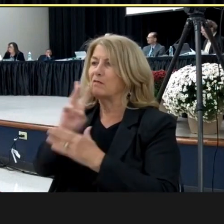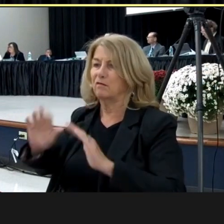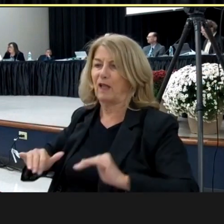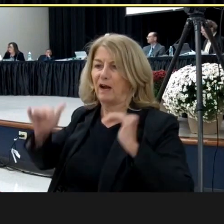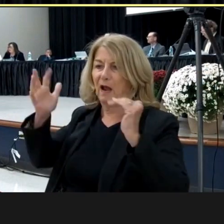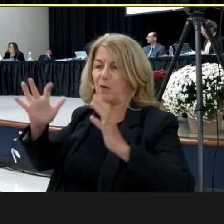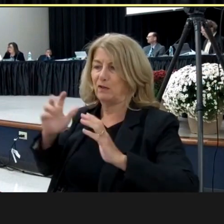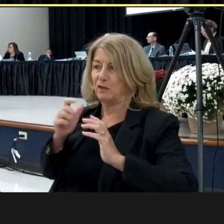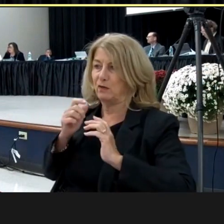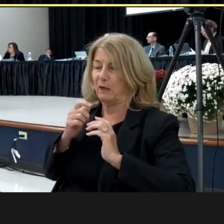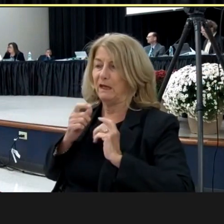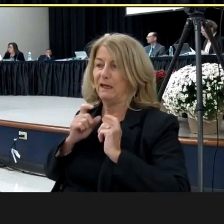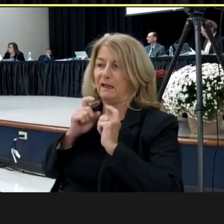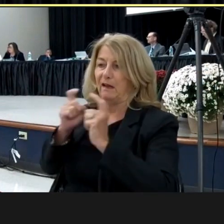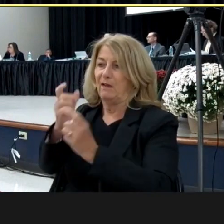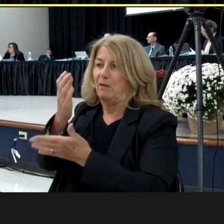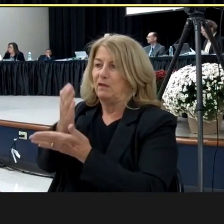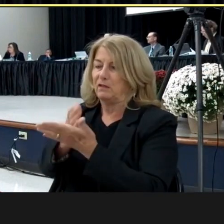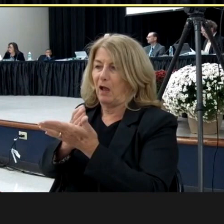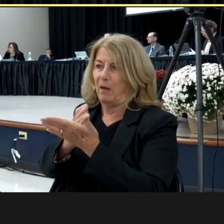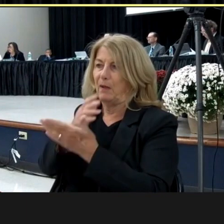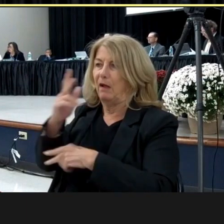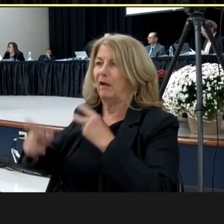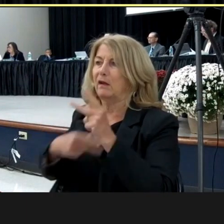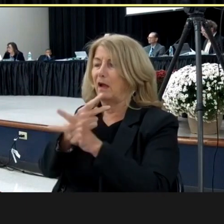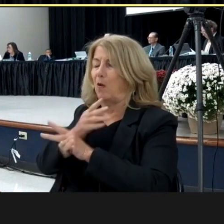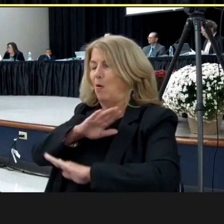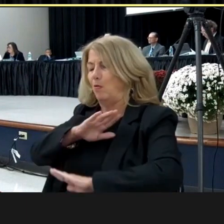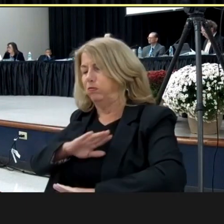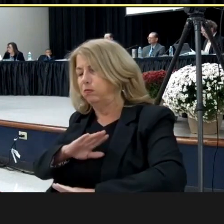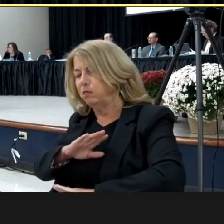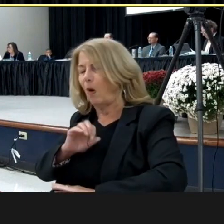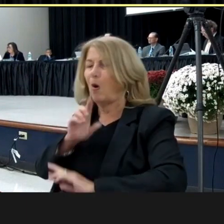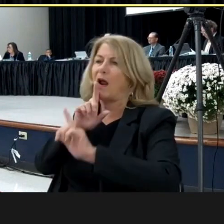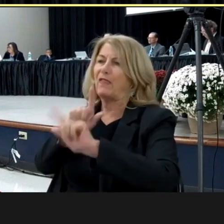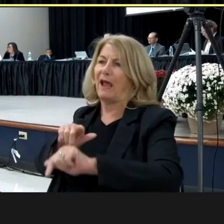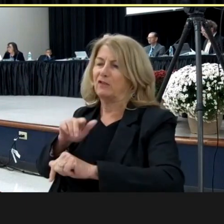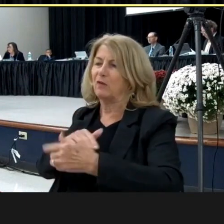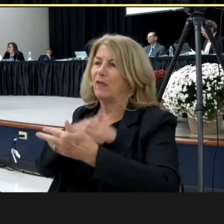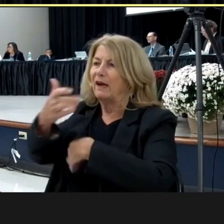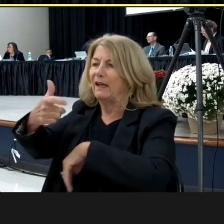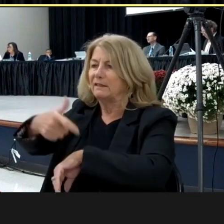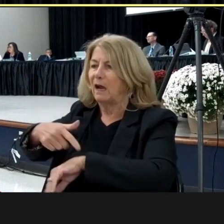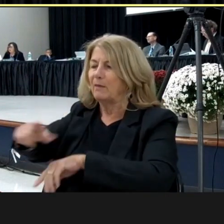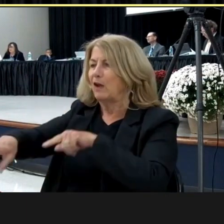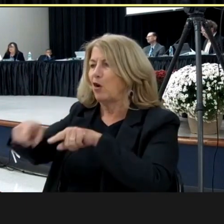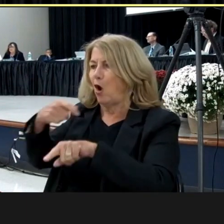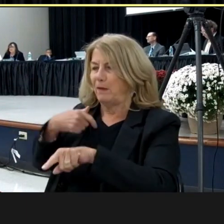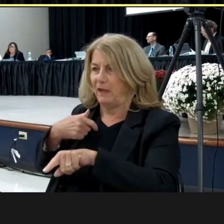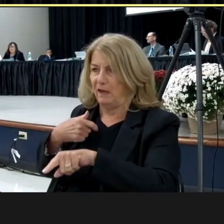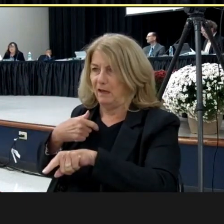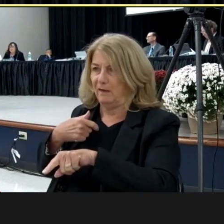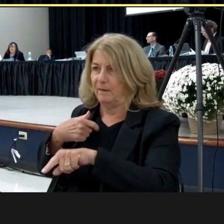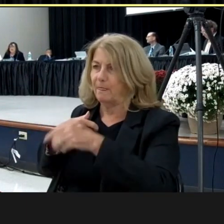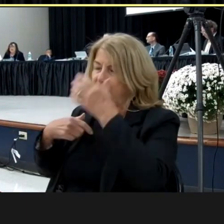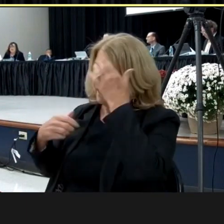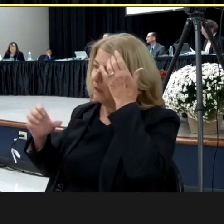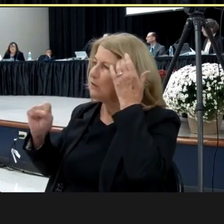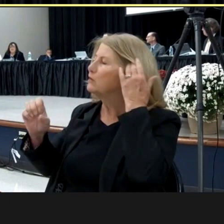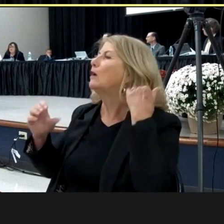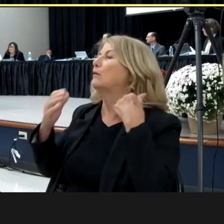some kind of relief or some kind of answers next time they call me. And it has been raining here, thank